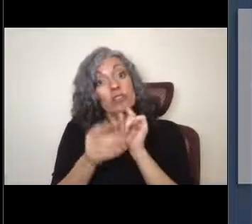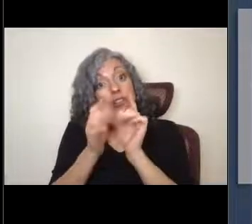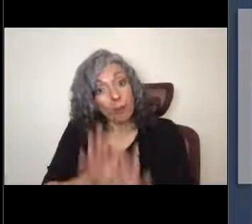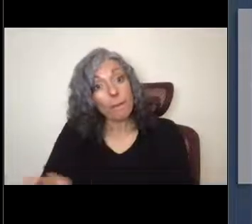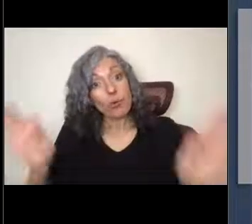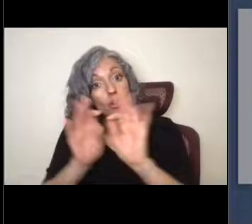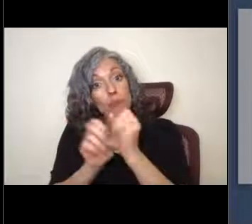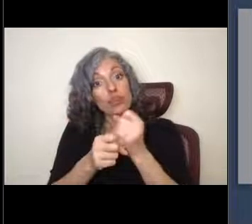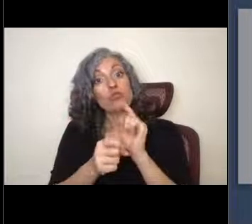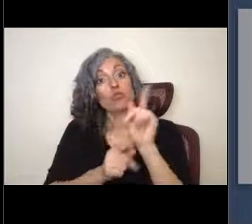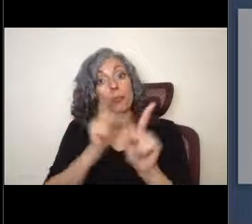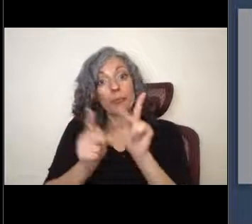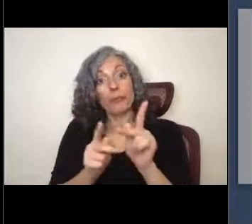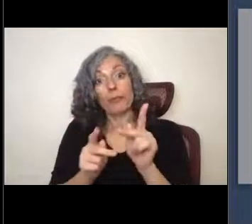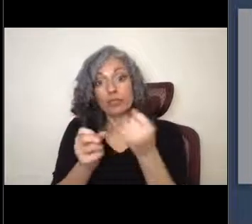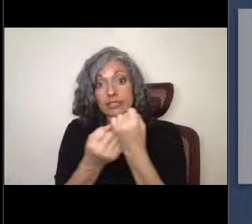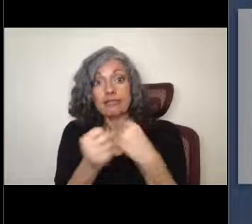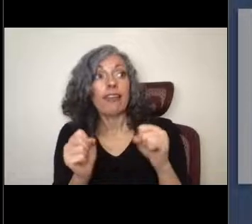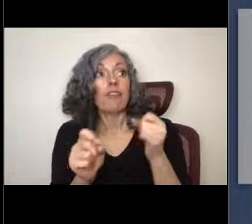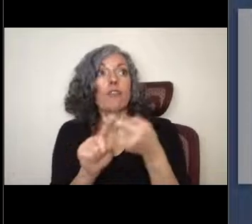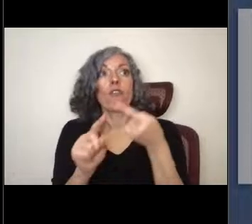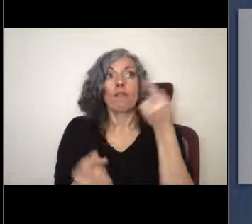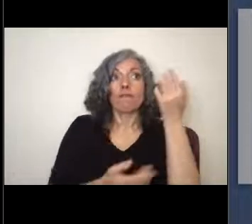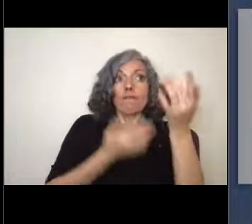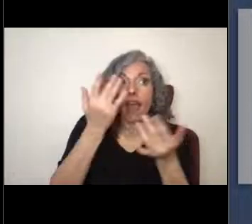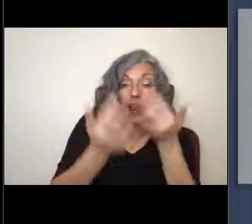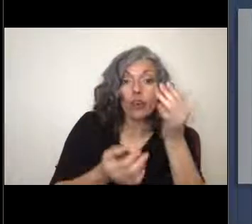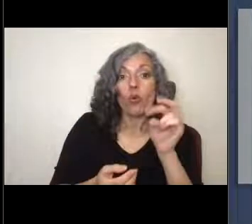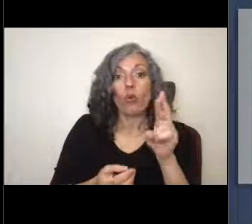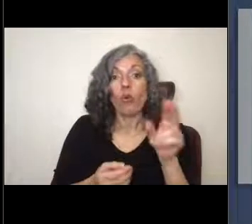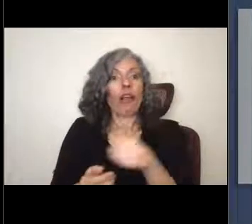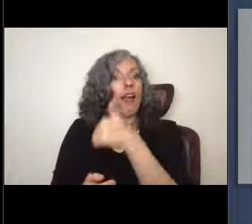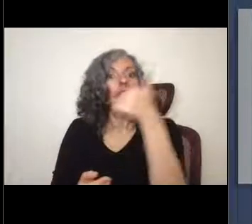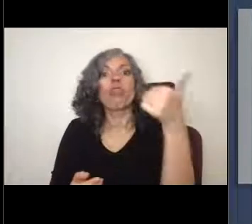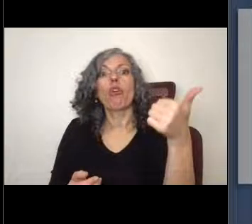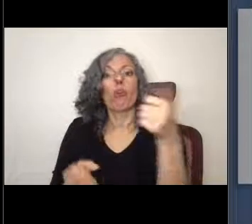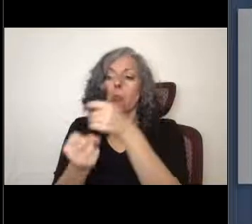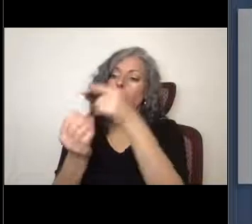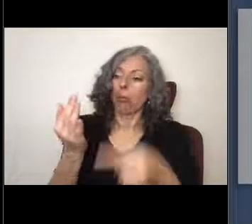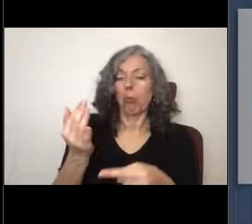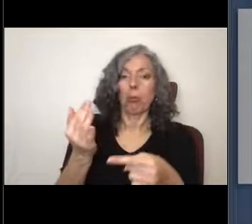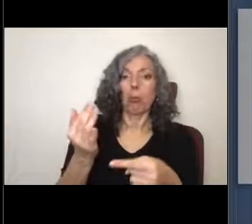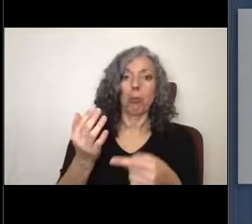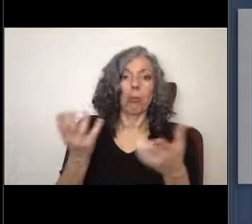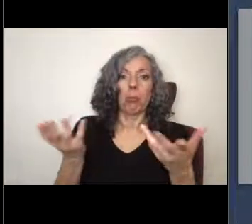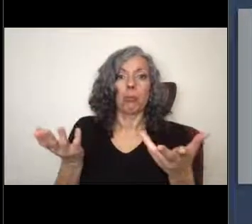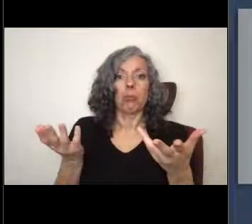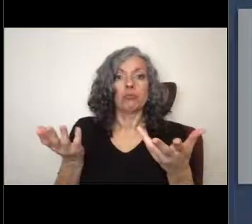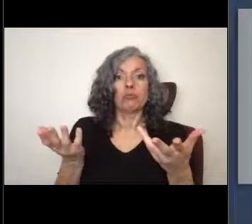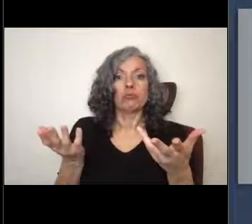sure the public is safe from wildfires or erosion of our coastal,